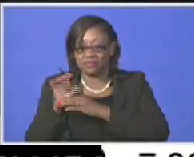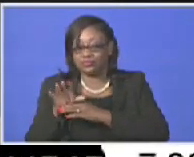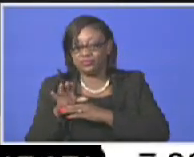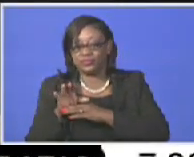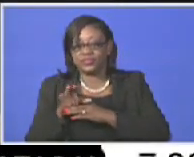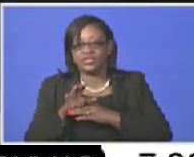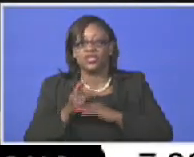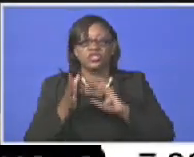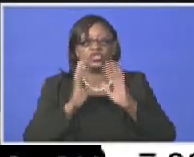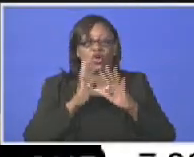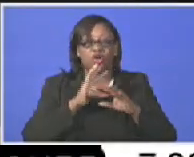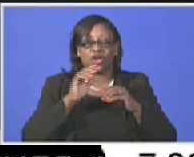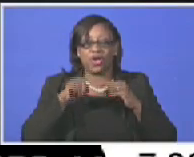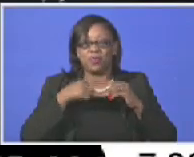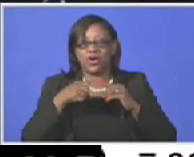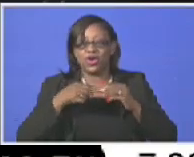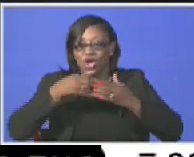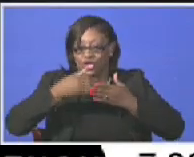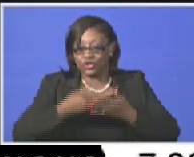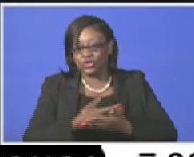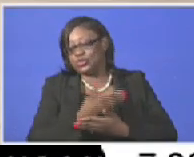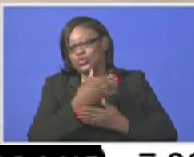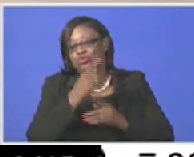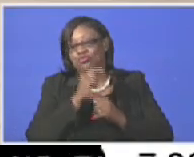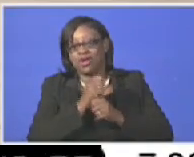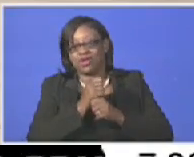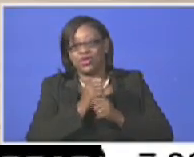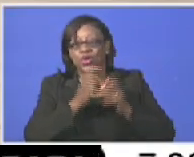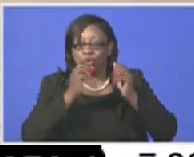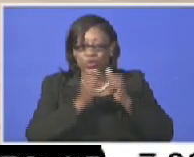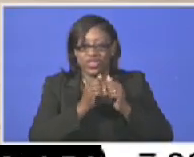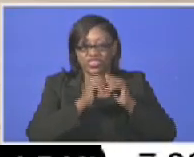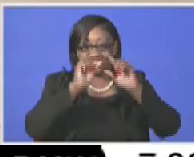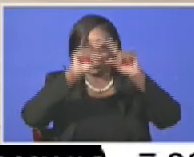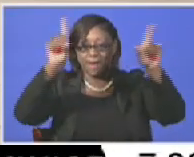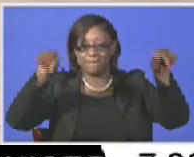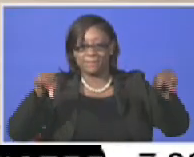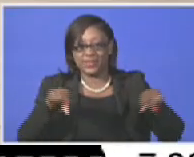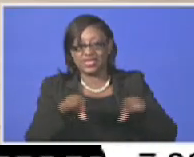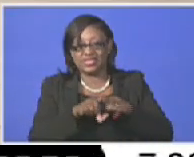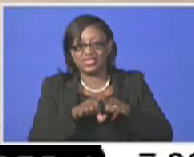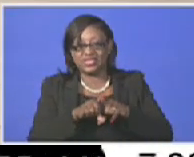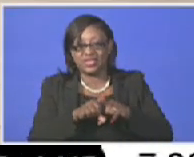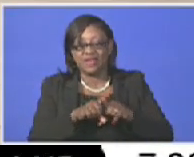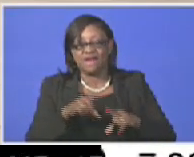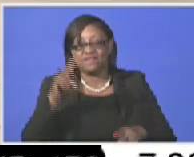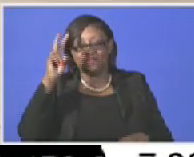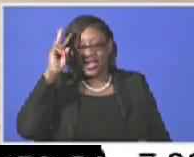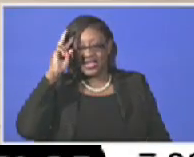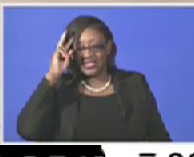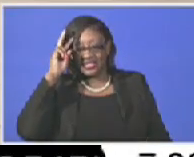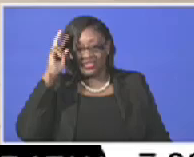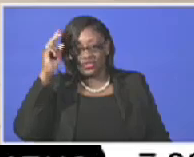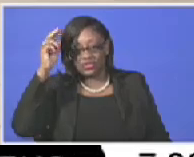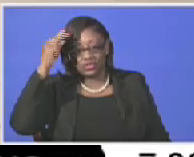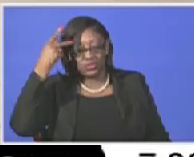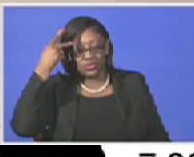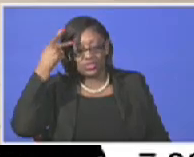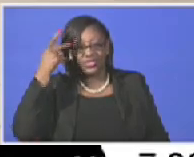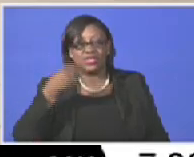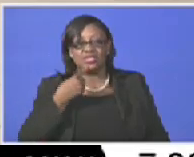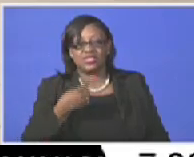today unveiled a new truck with the timely message. President and CEO Wellington Rowe says the goal is to also